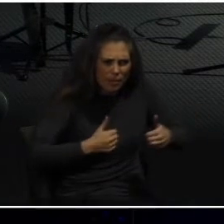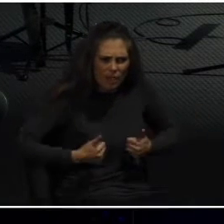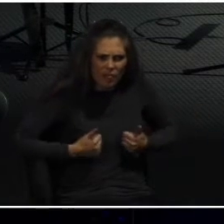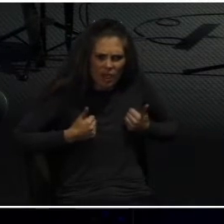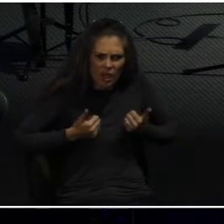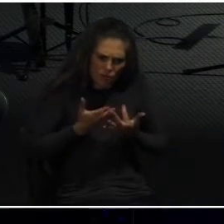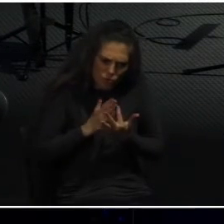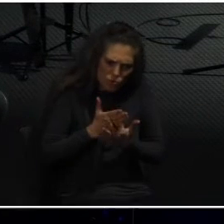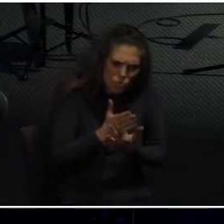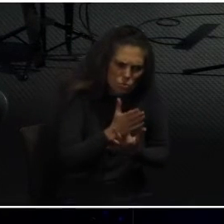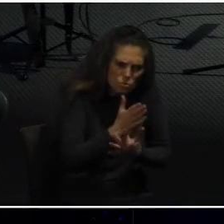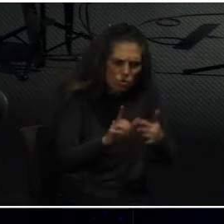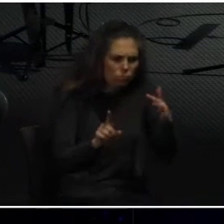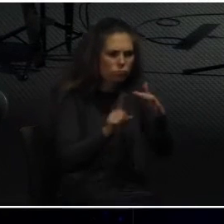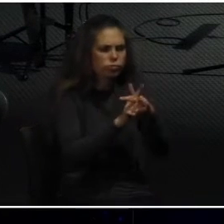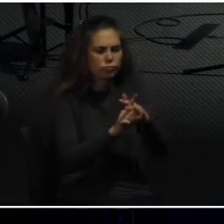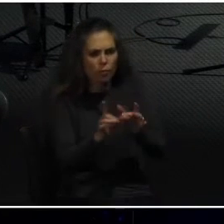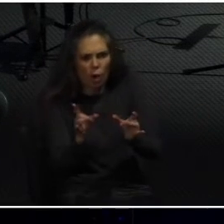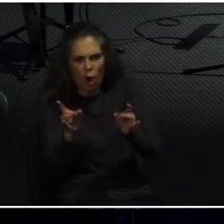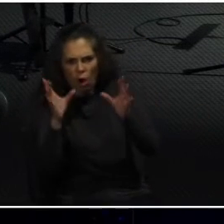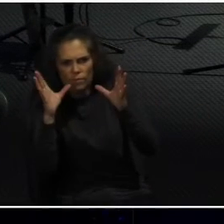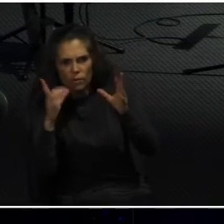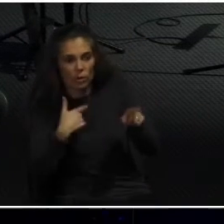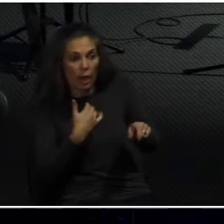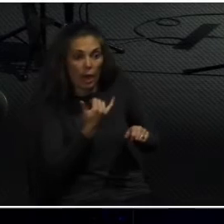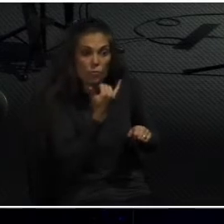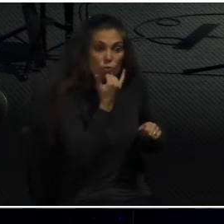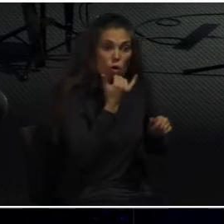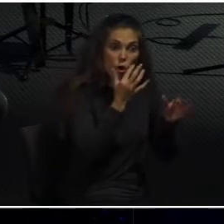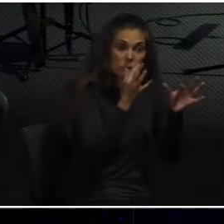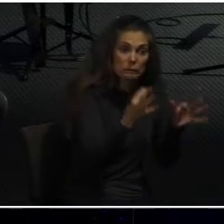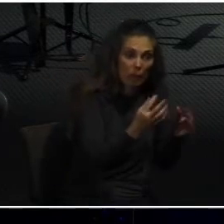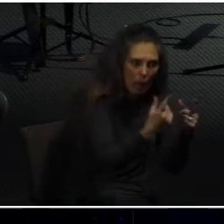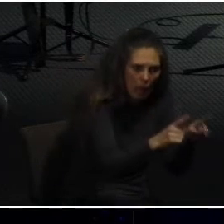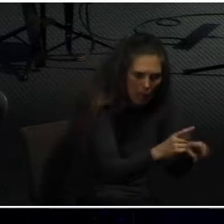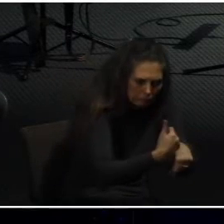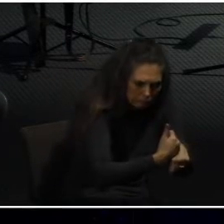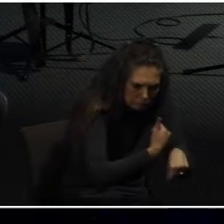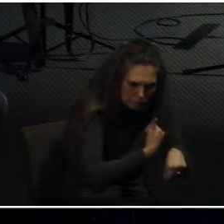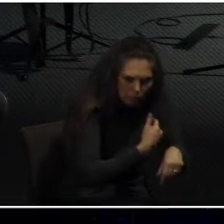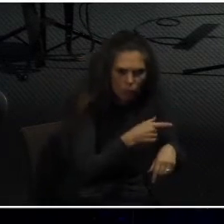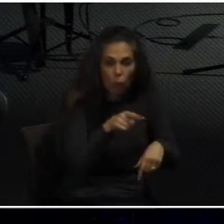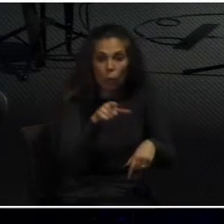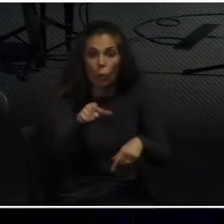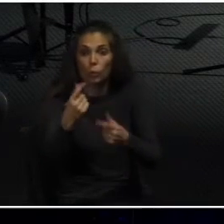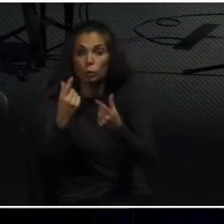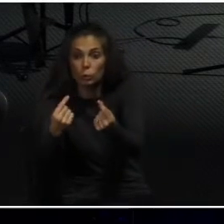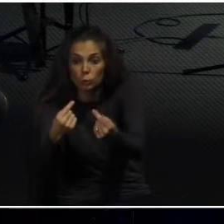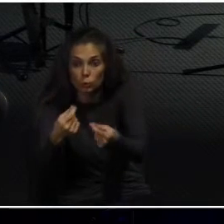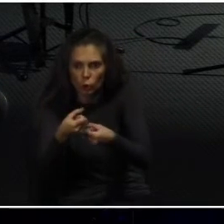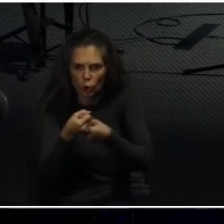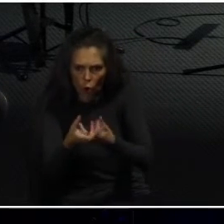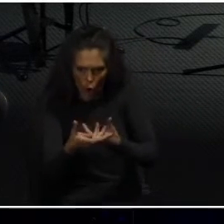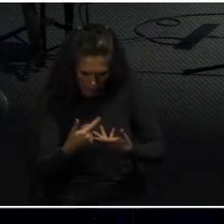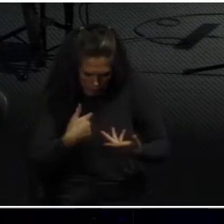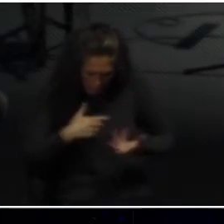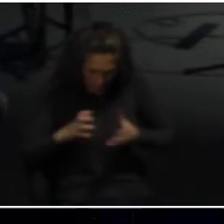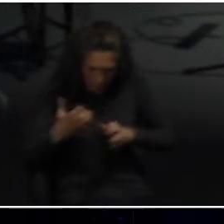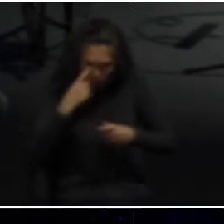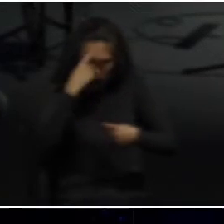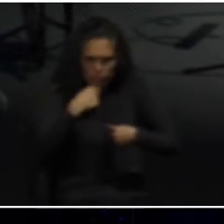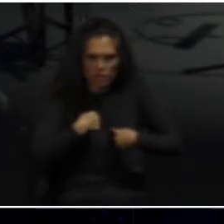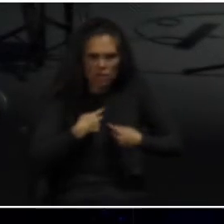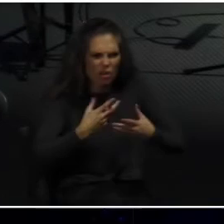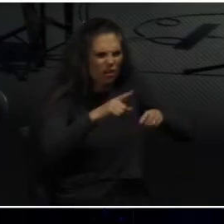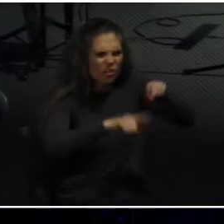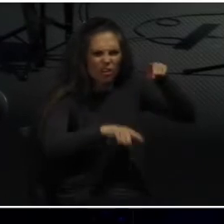what we do or don't do. Other times because of what people do or don't do for us. Or just because of